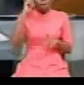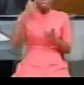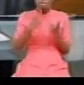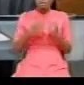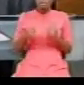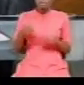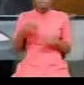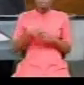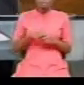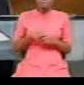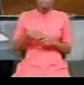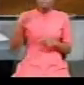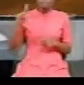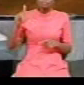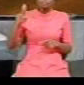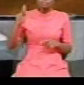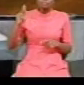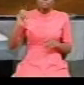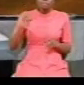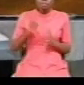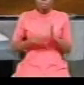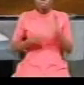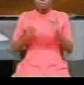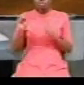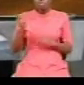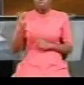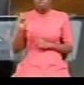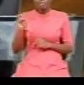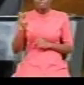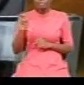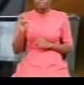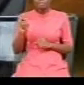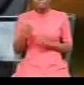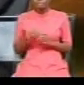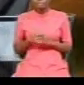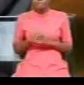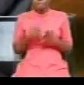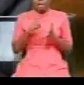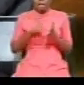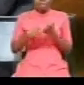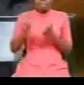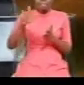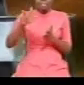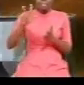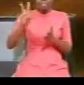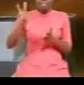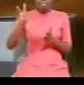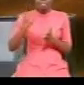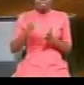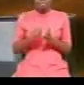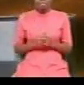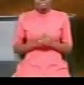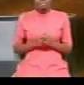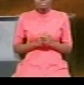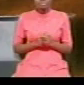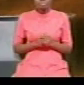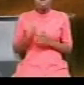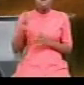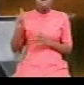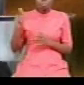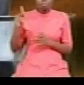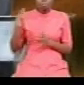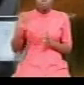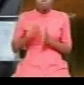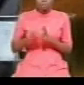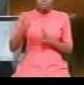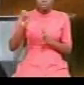coming. Luke chapter 12. In Luke chapter 12, verse 36. Luke chapter 12,